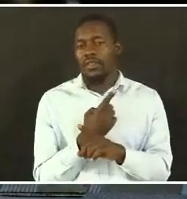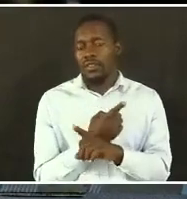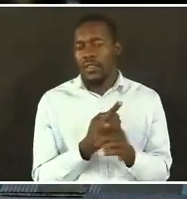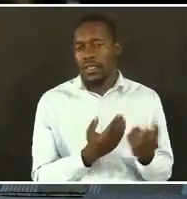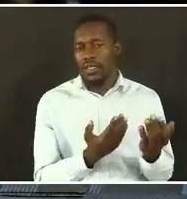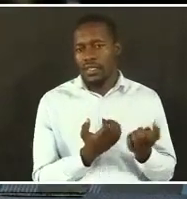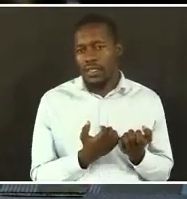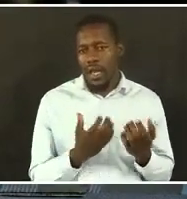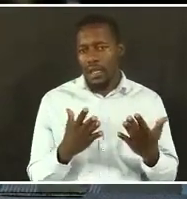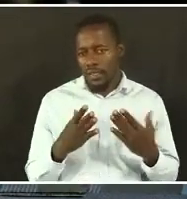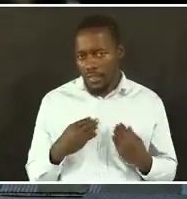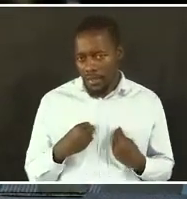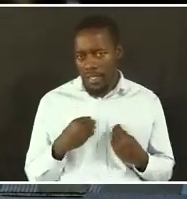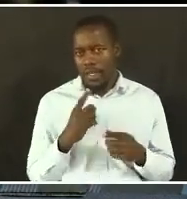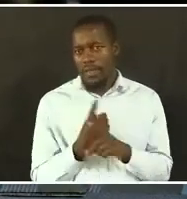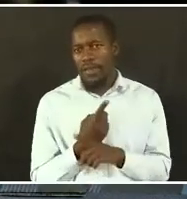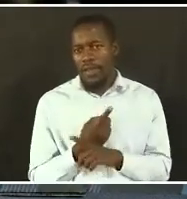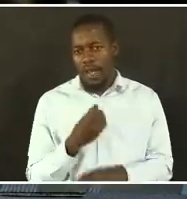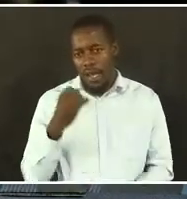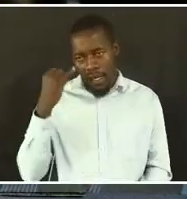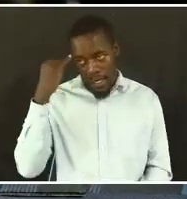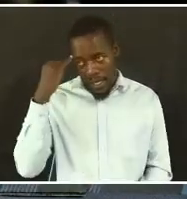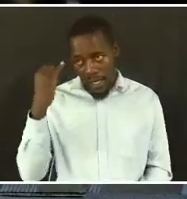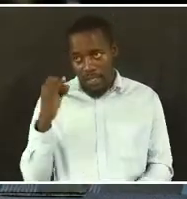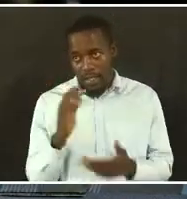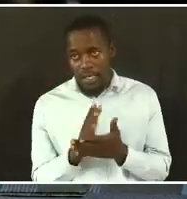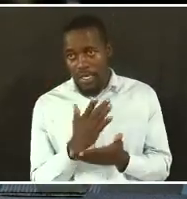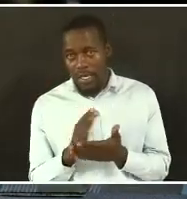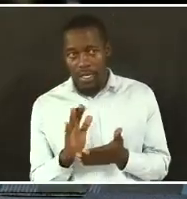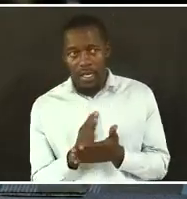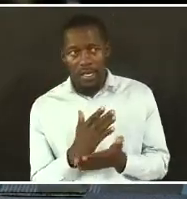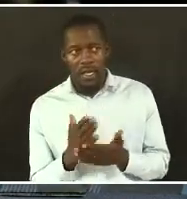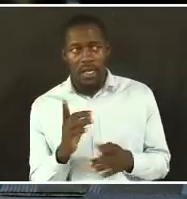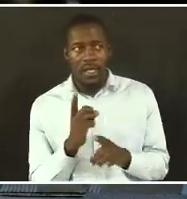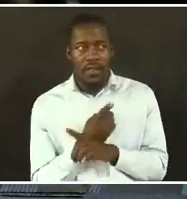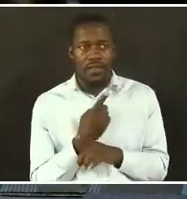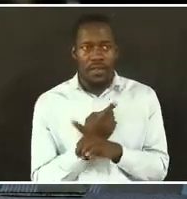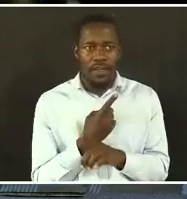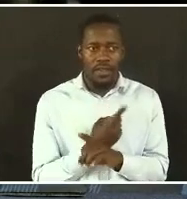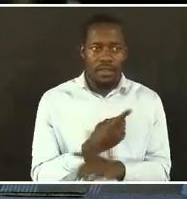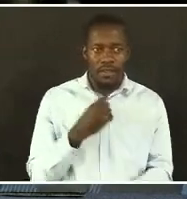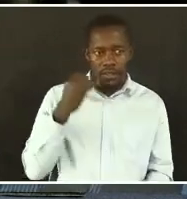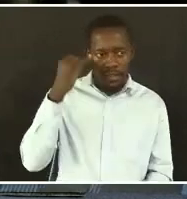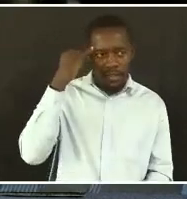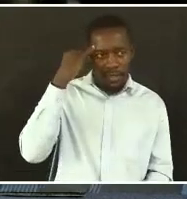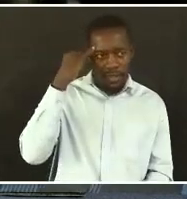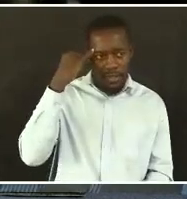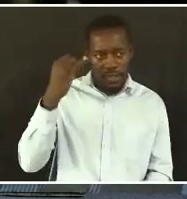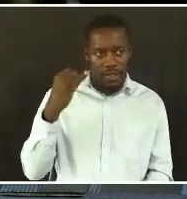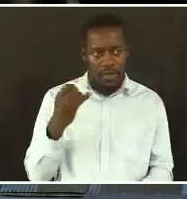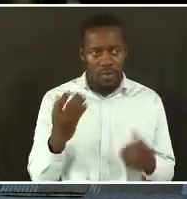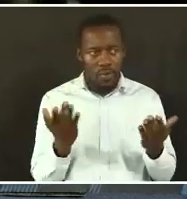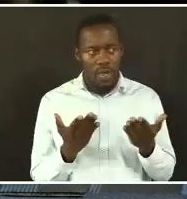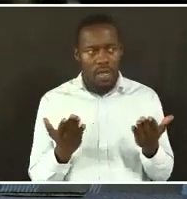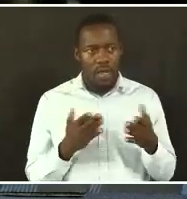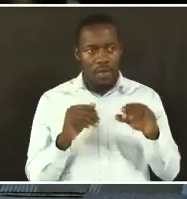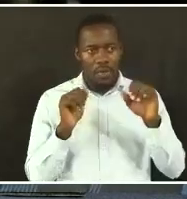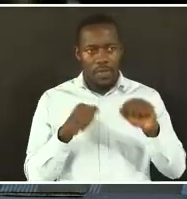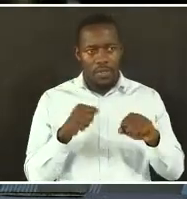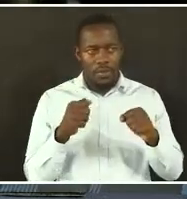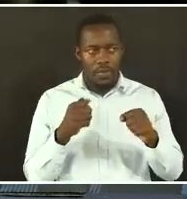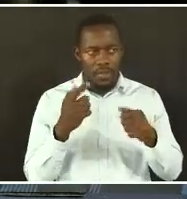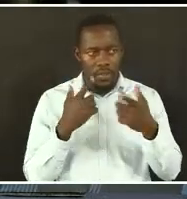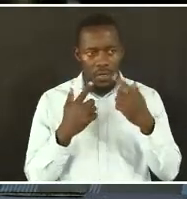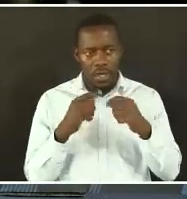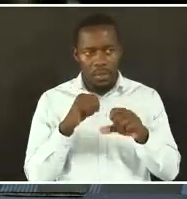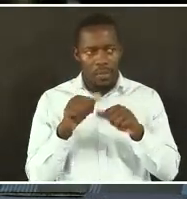you what they have. Allow them to speak and share with you in a safe space where they can talk about what is troubling